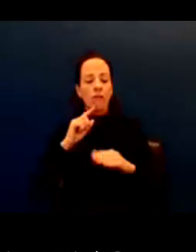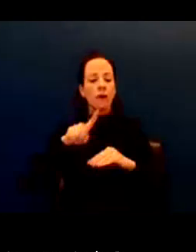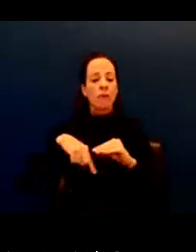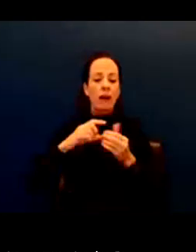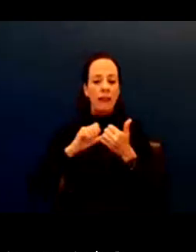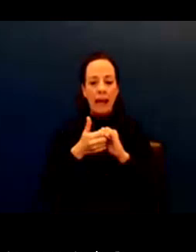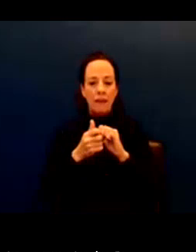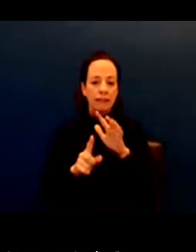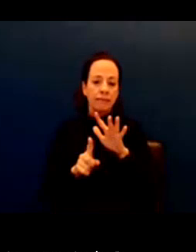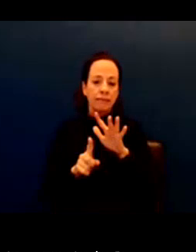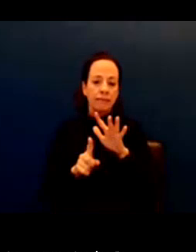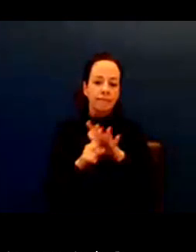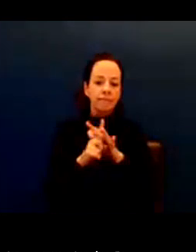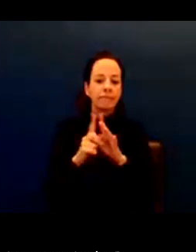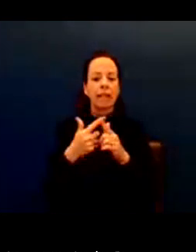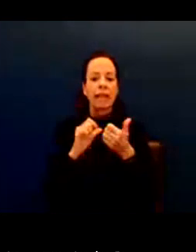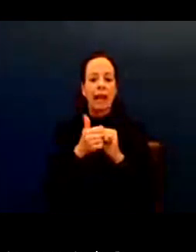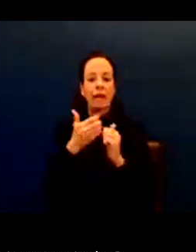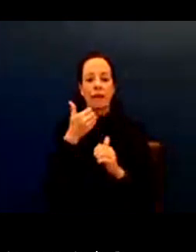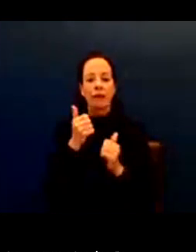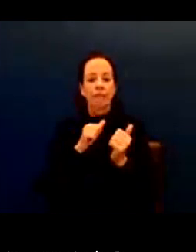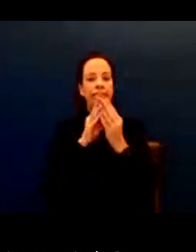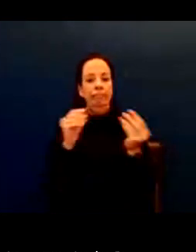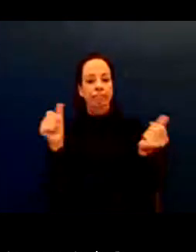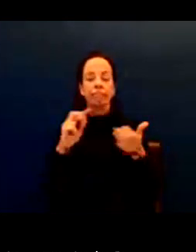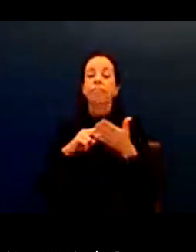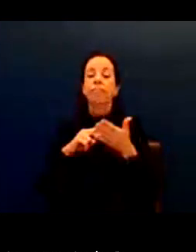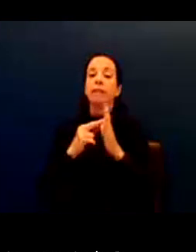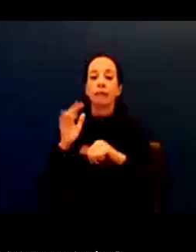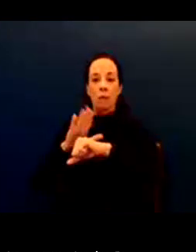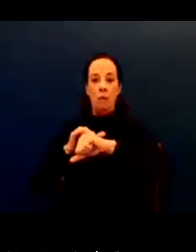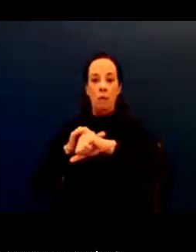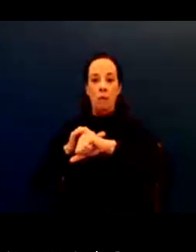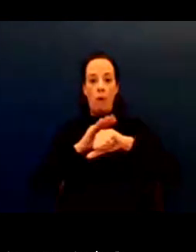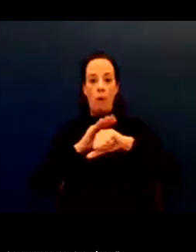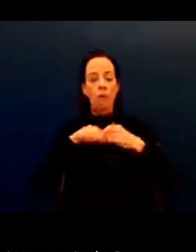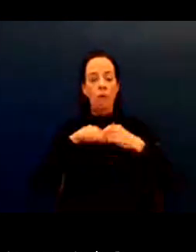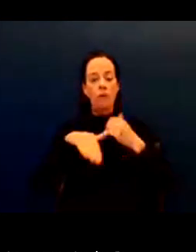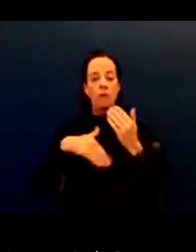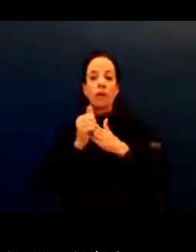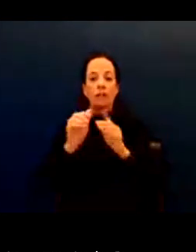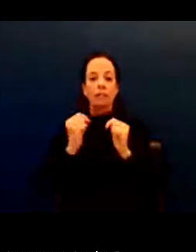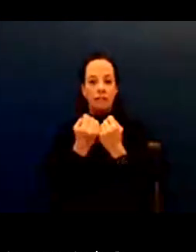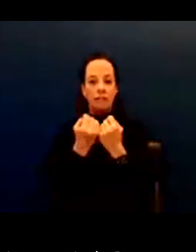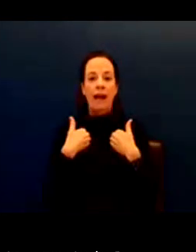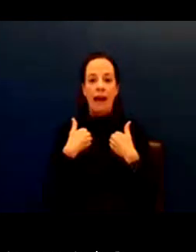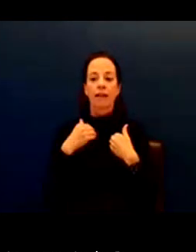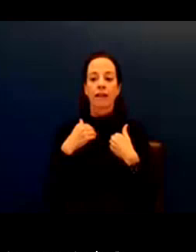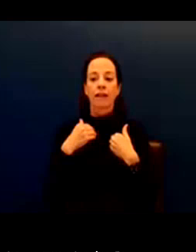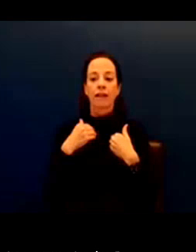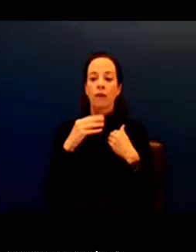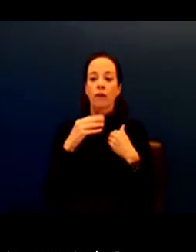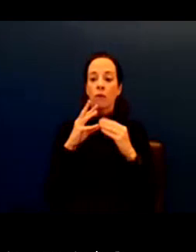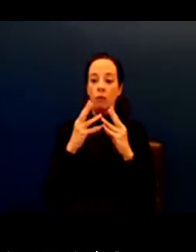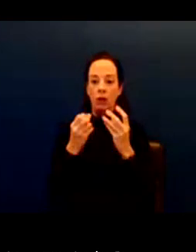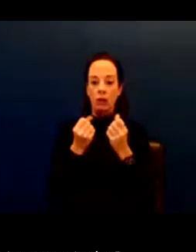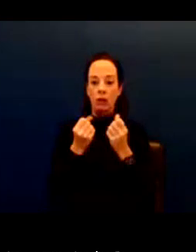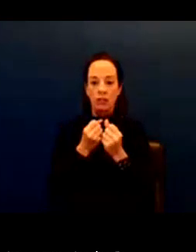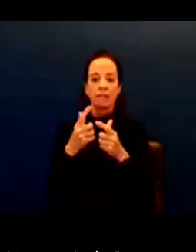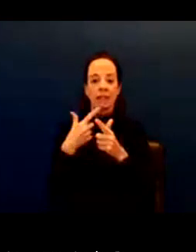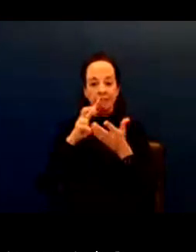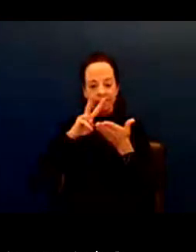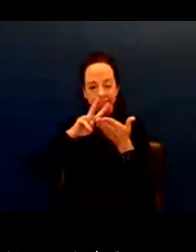our leadership team and we had a half-a-day risk workshop where we looked into each of the risk area. The goal was to identify some low-hanging fruit for